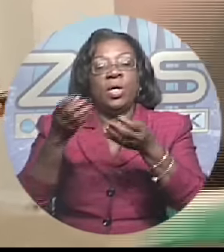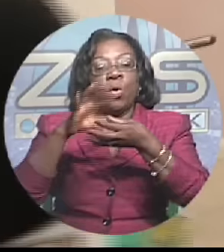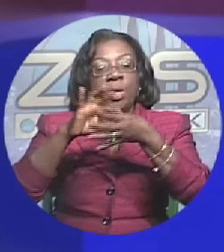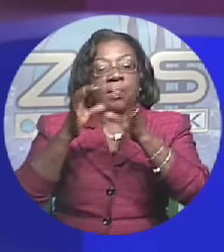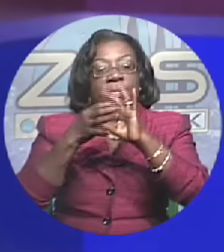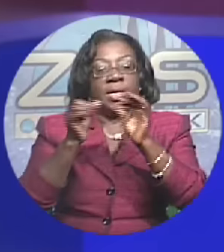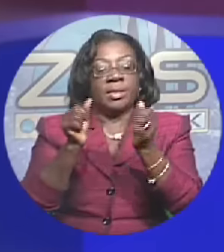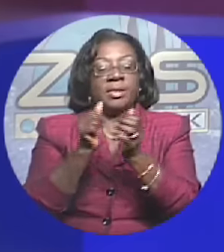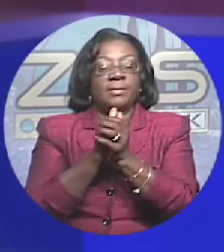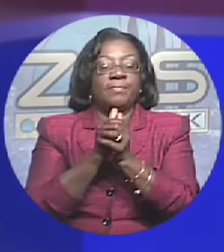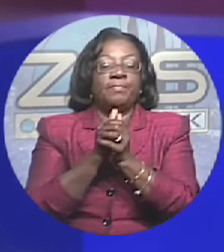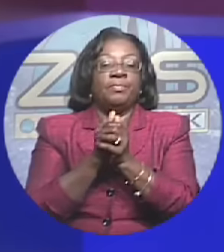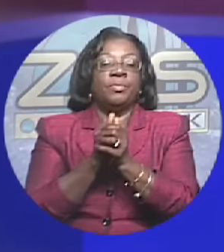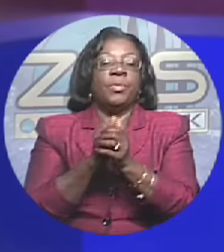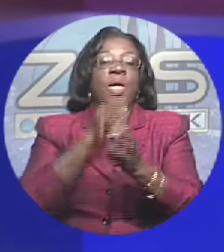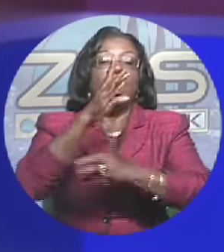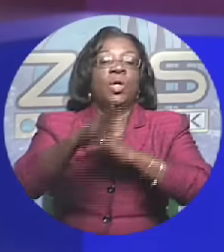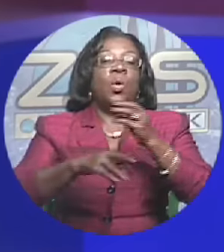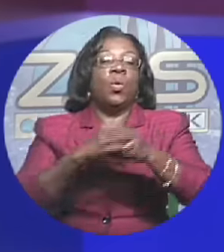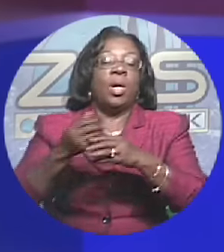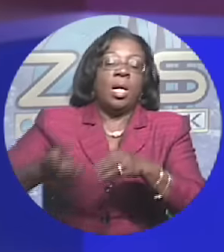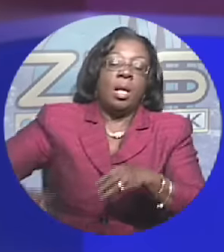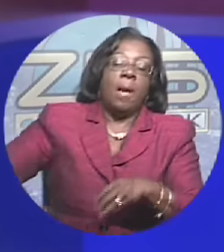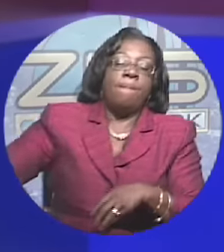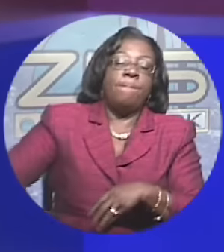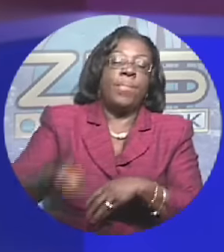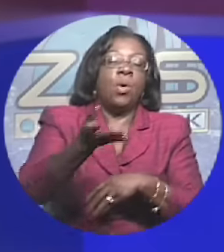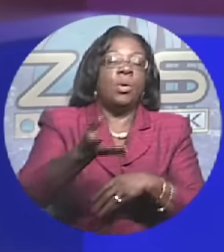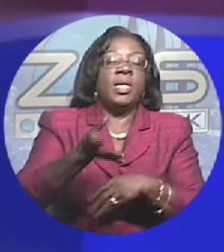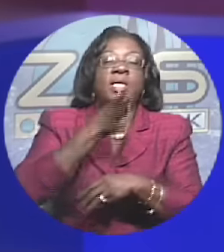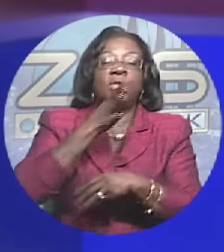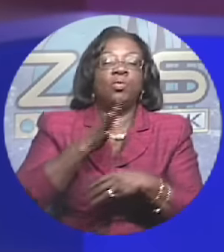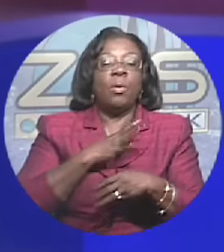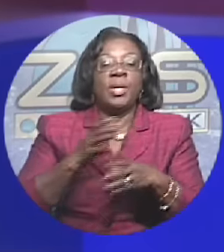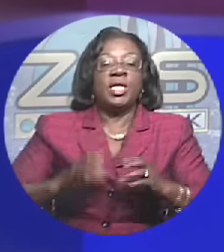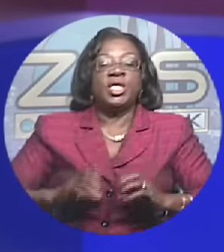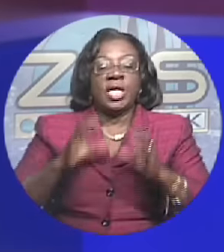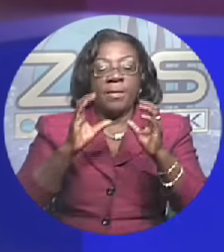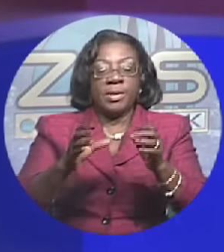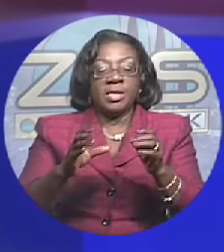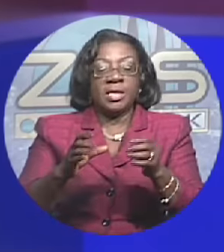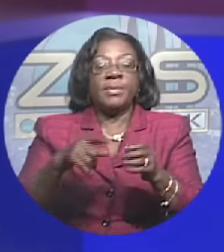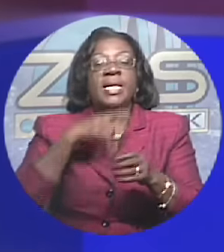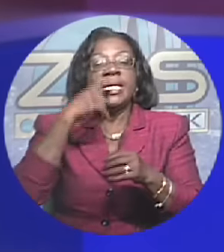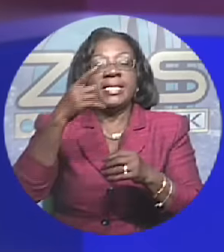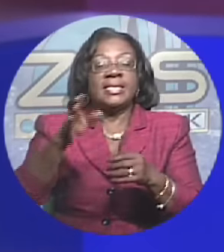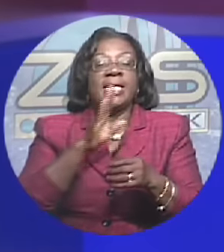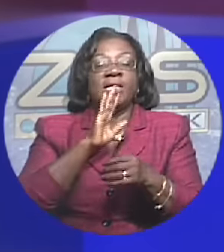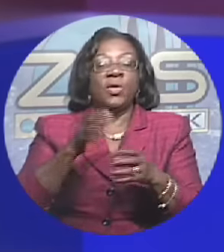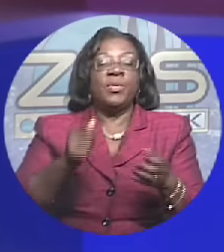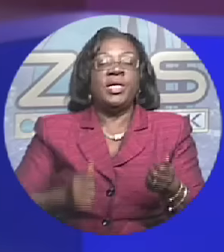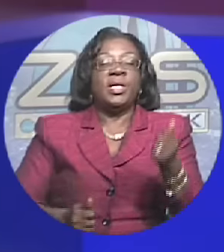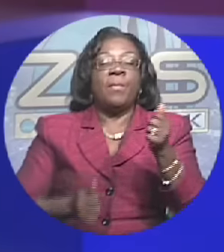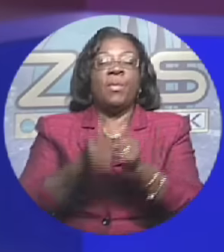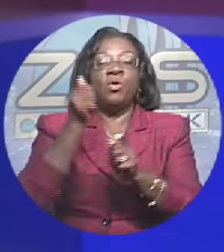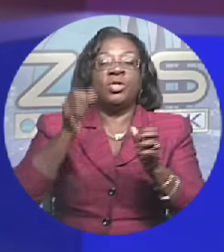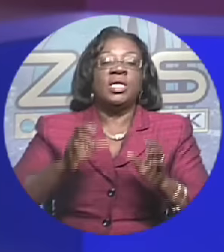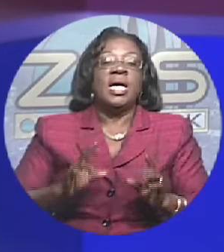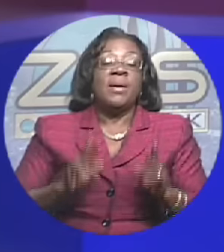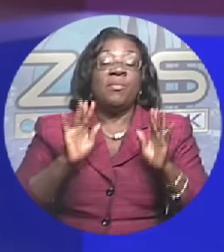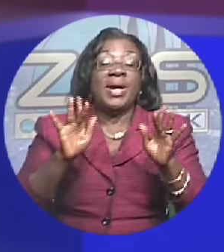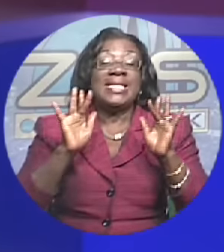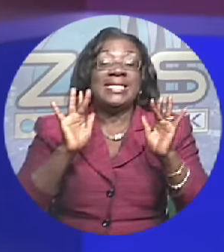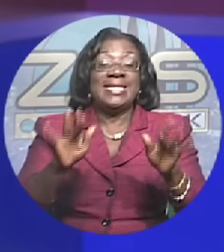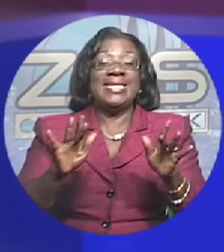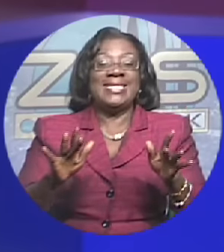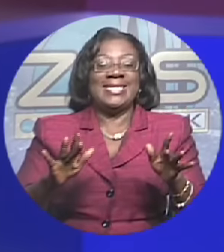chance. The World Bowling Women's Championships is considered the most prestigious event for female athletes in the sport. This is